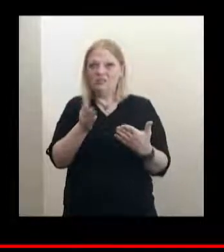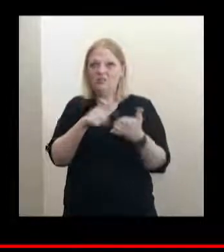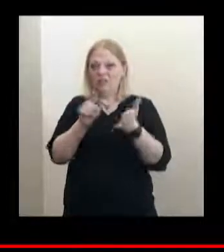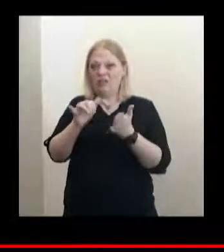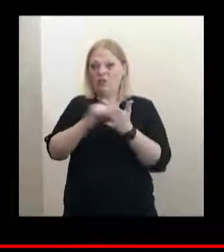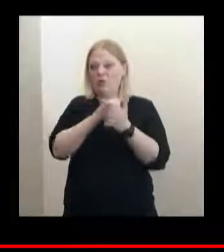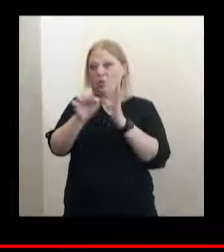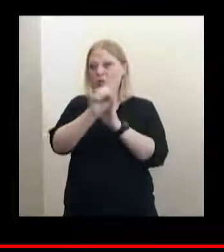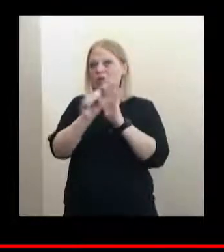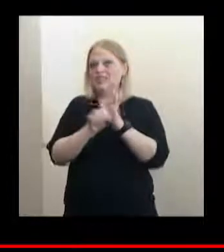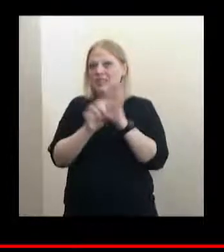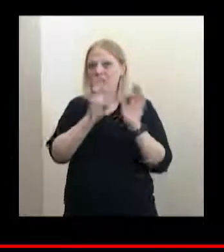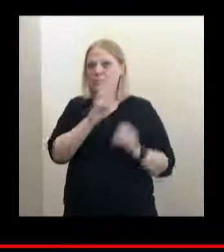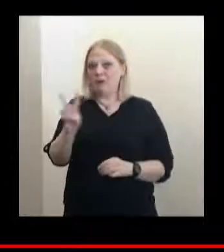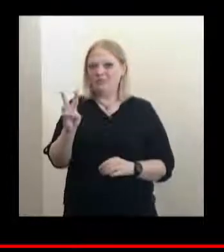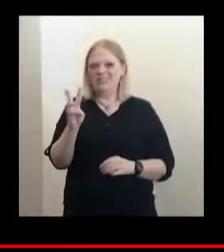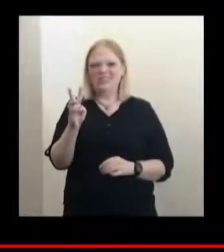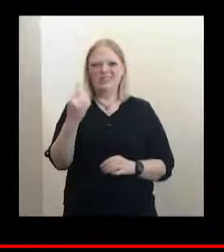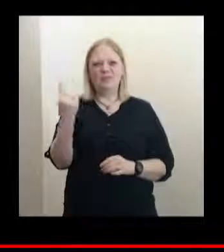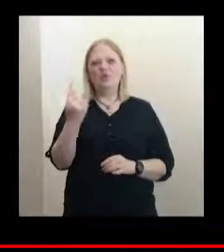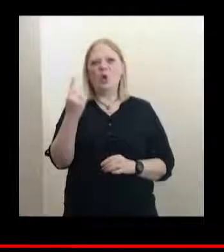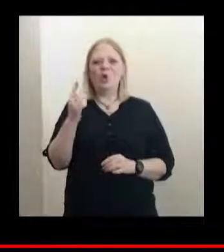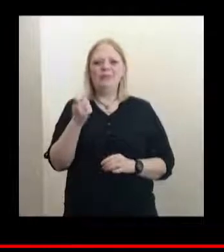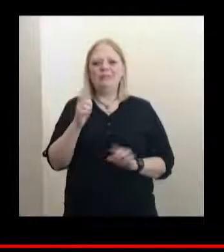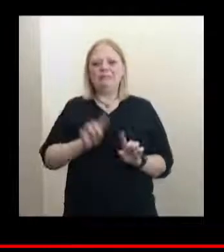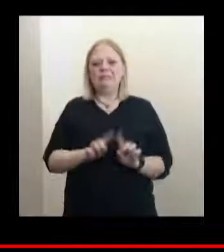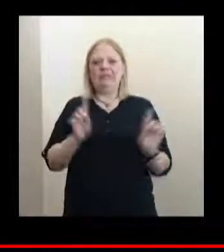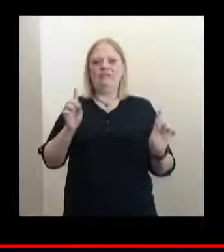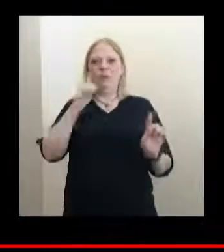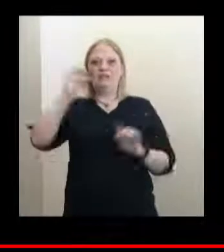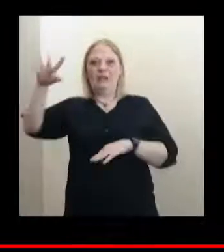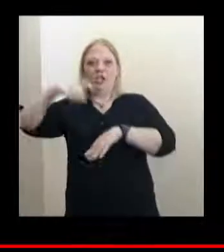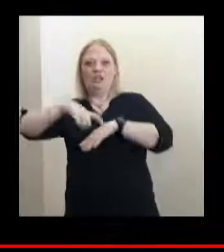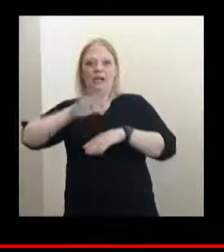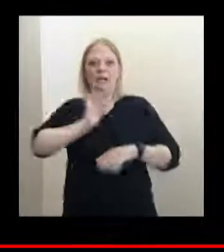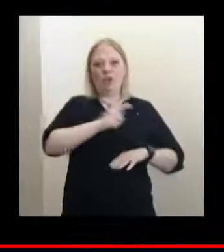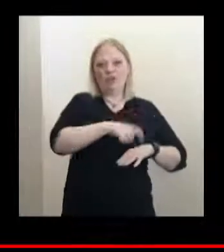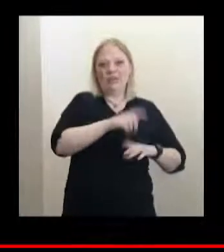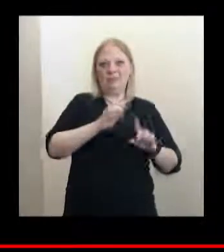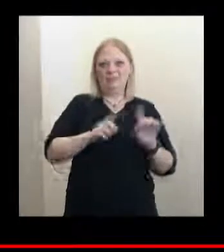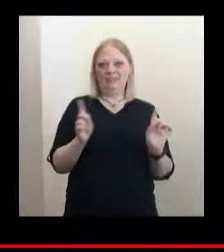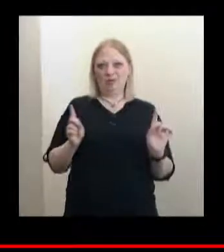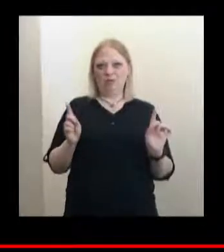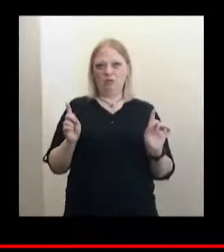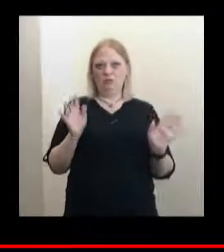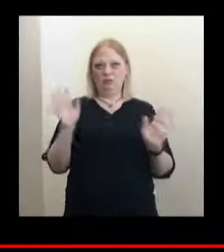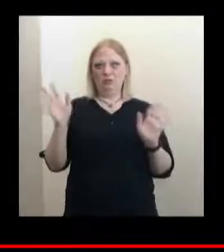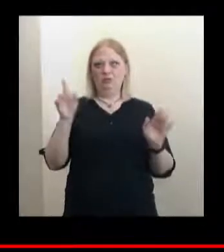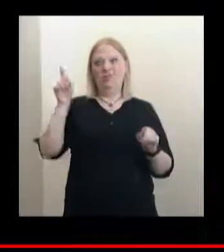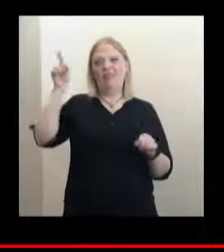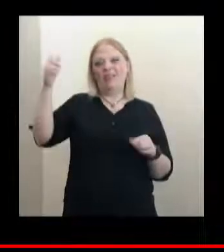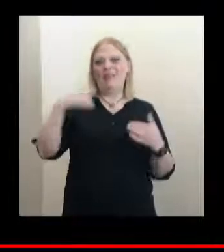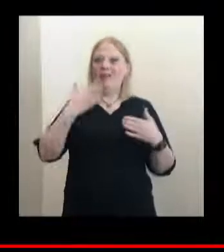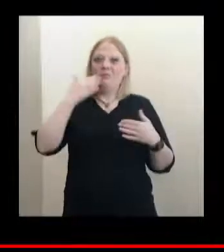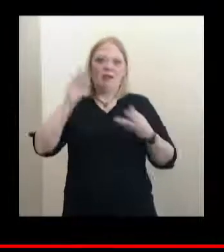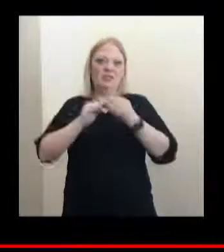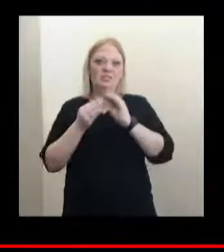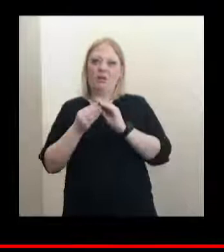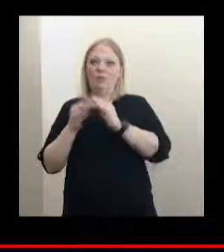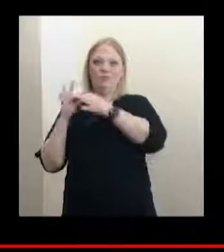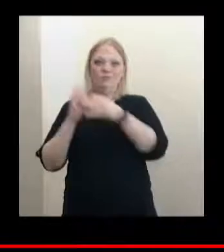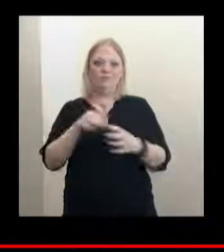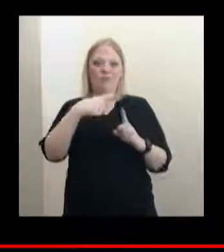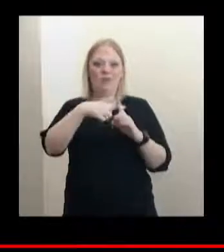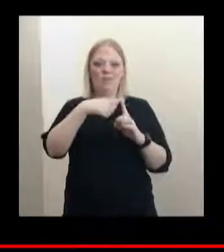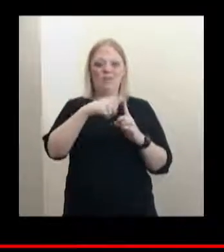which was always a little off than ours because their timing was different than ours, but they're going to give you the best numbers with regards to